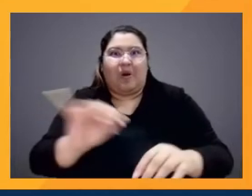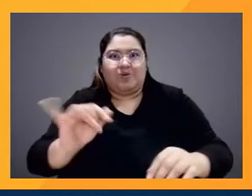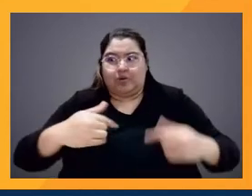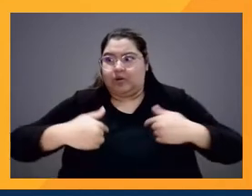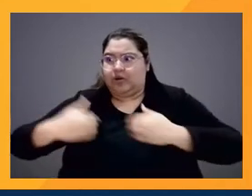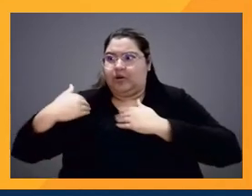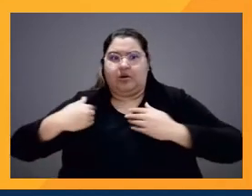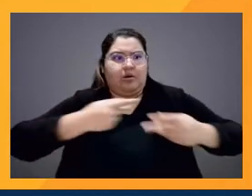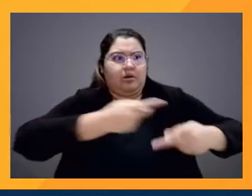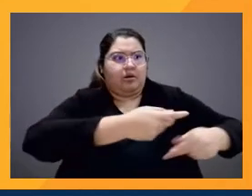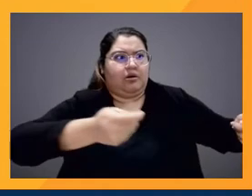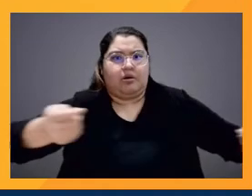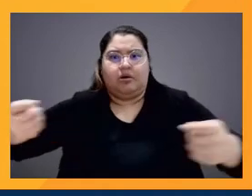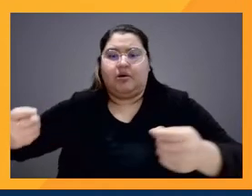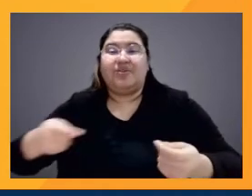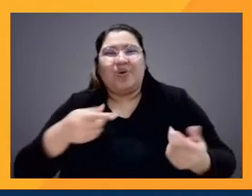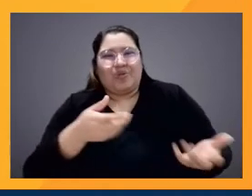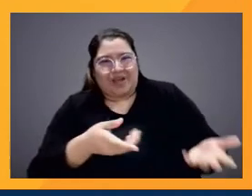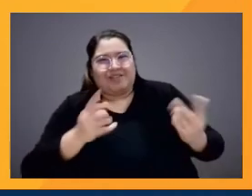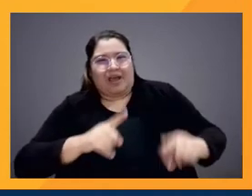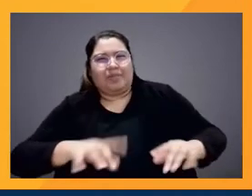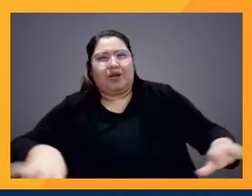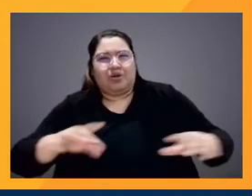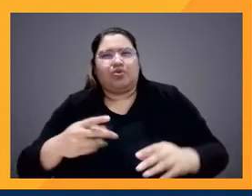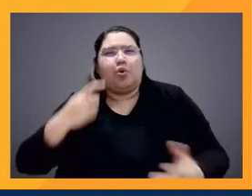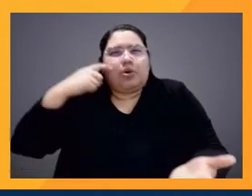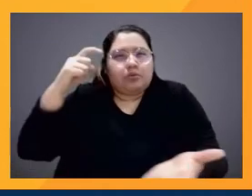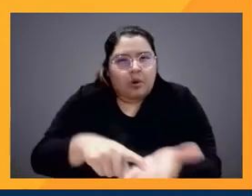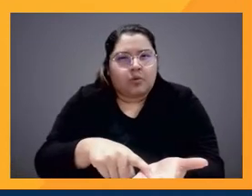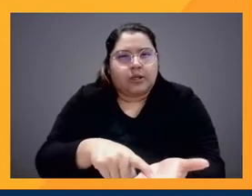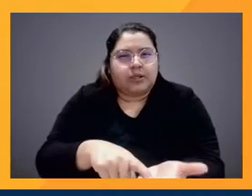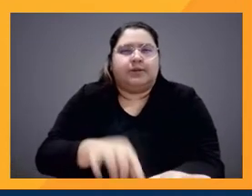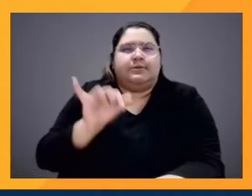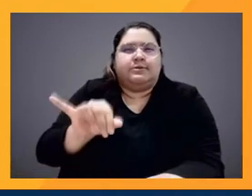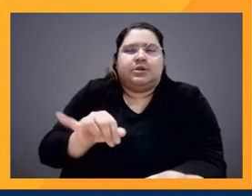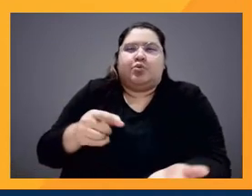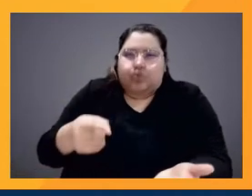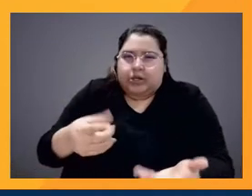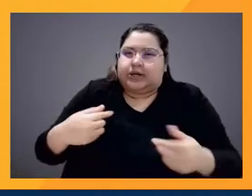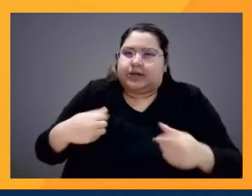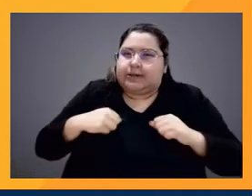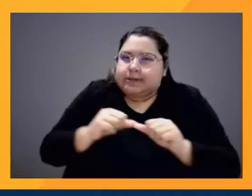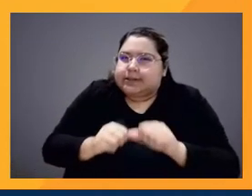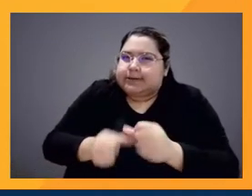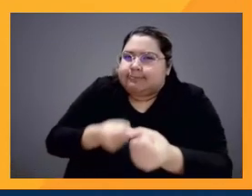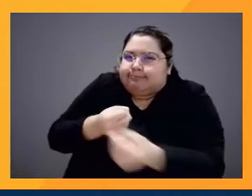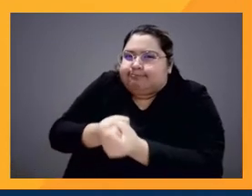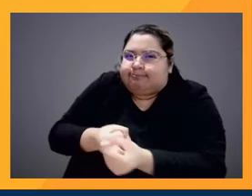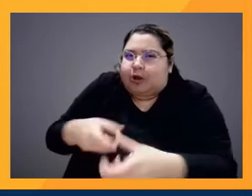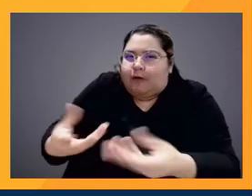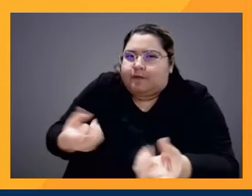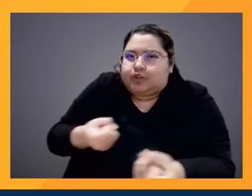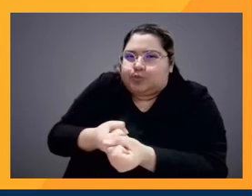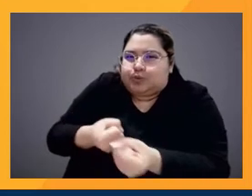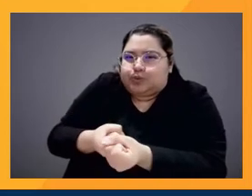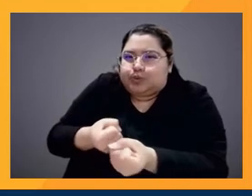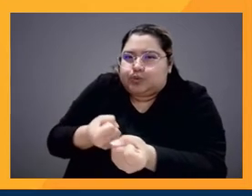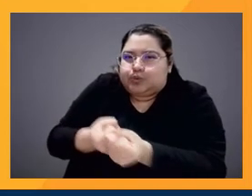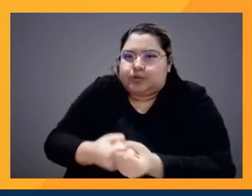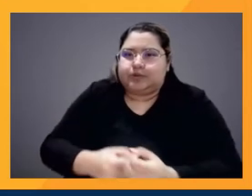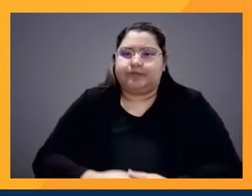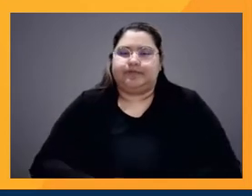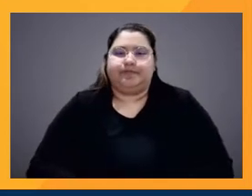a lot in the Hispanic Latina community, really preventing women from staying